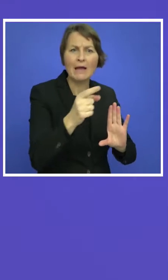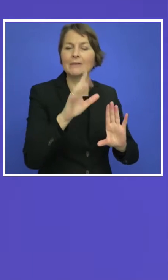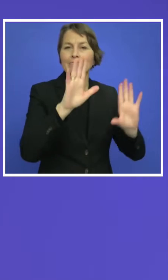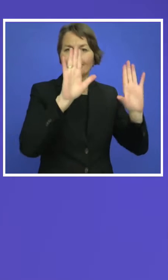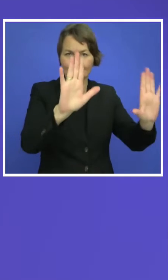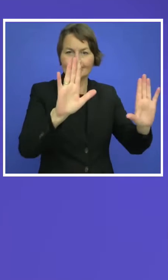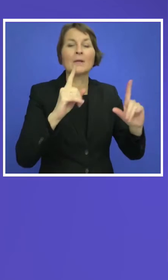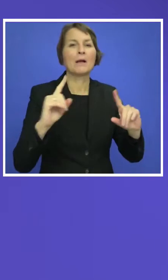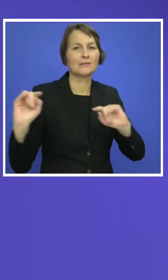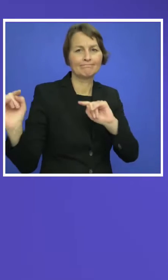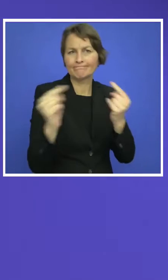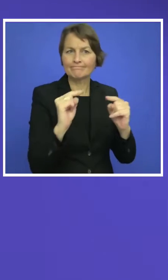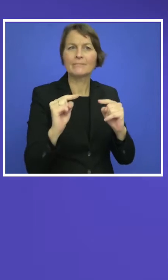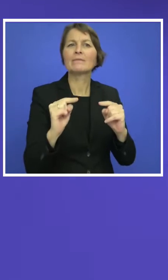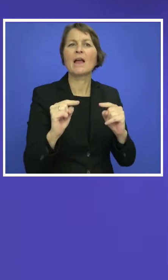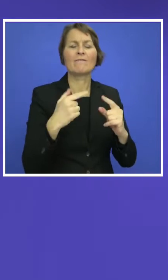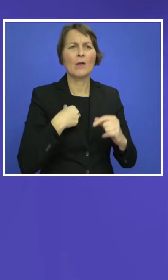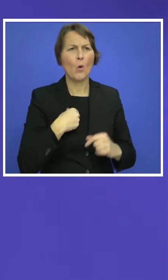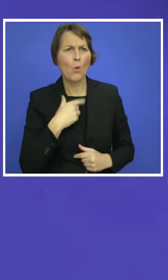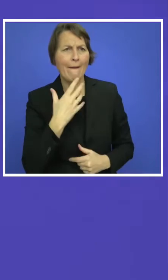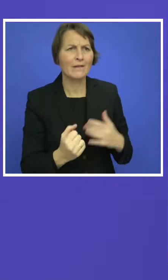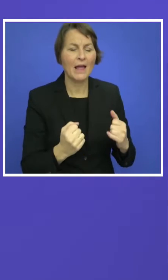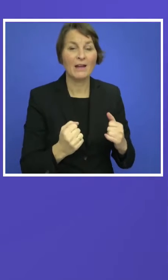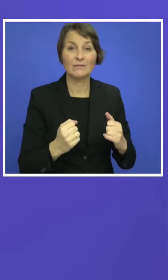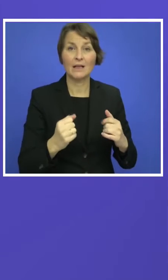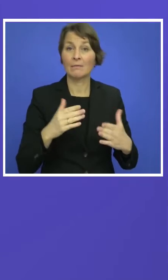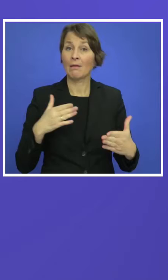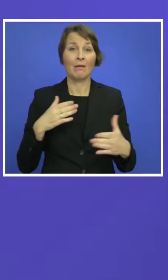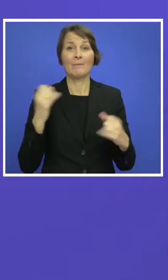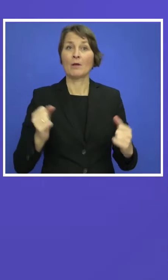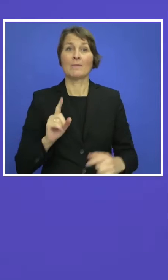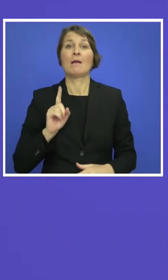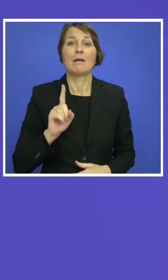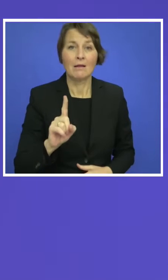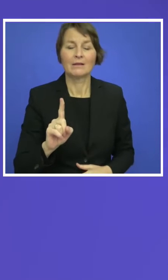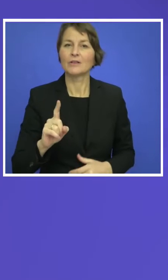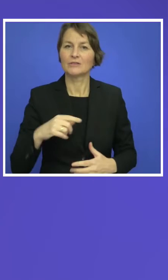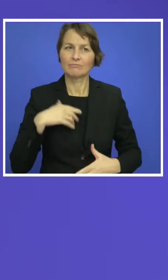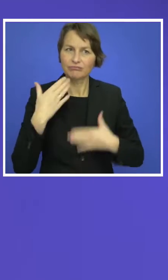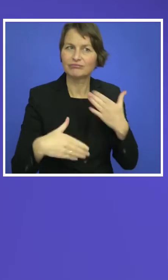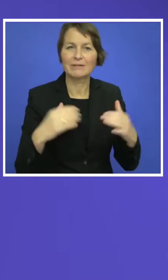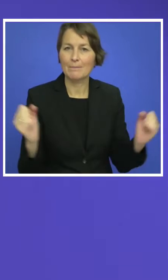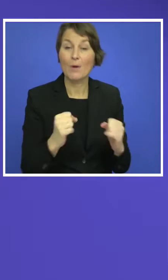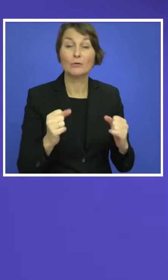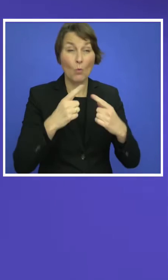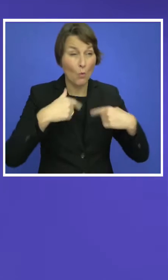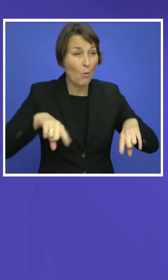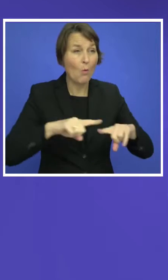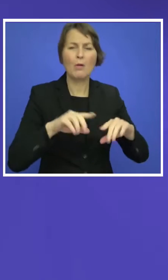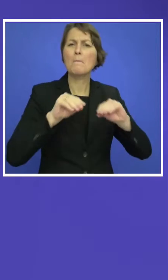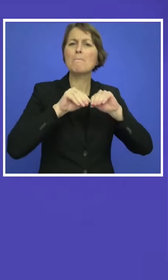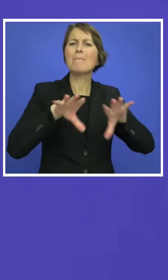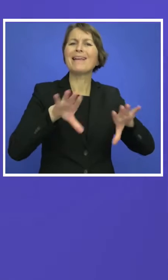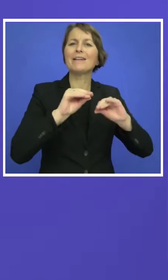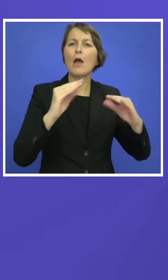back. And I do think journalists and media professionals have a huge responsibility here because of the way how the media